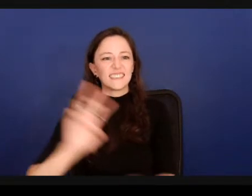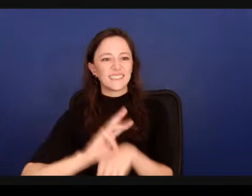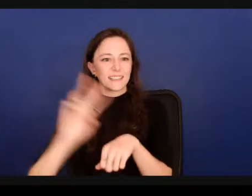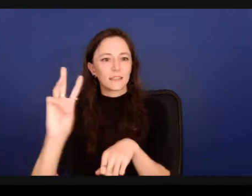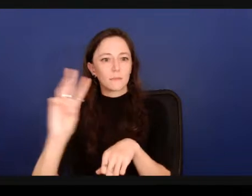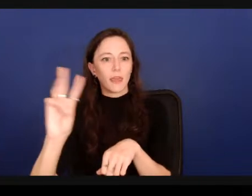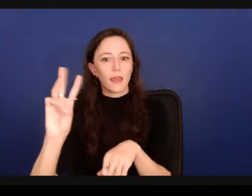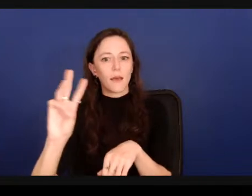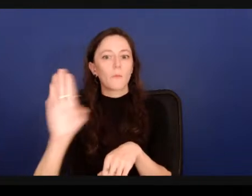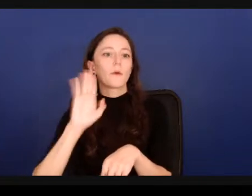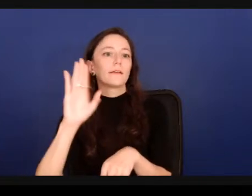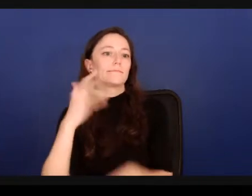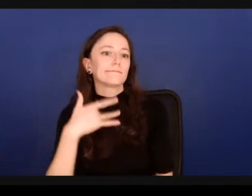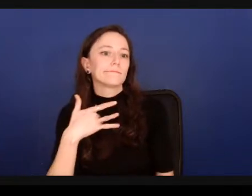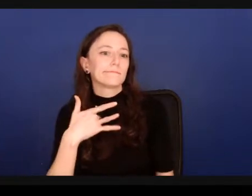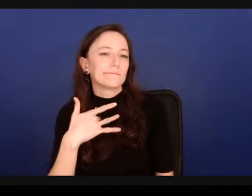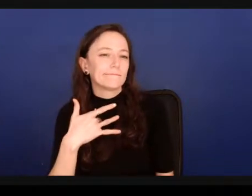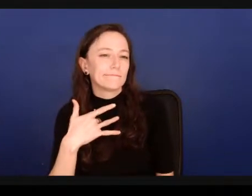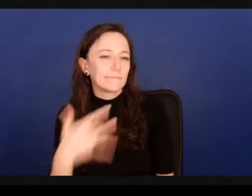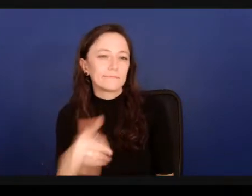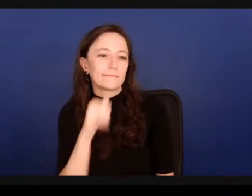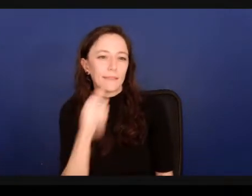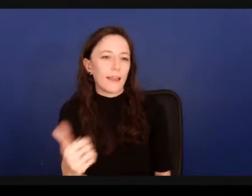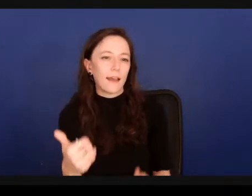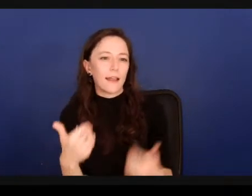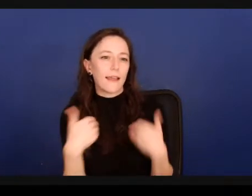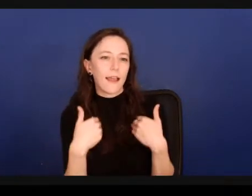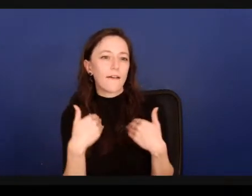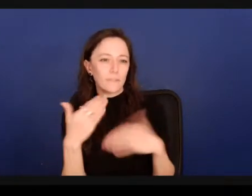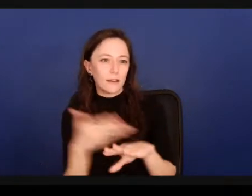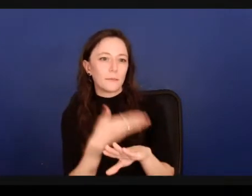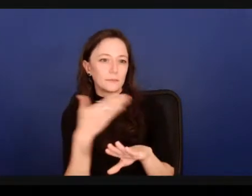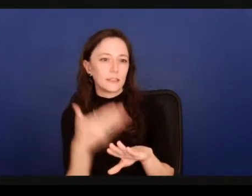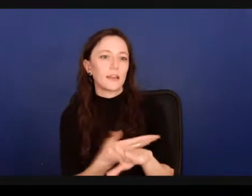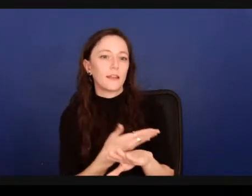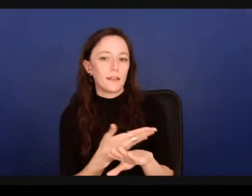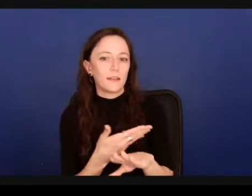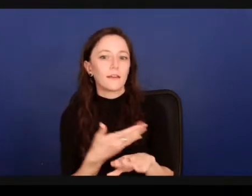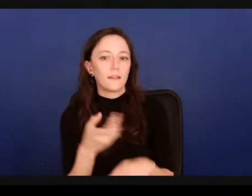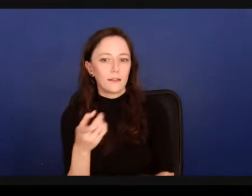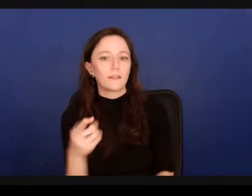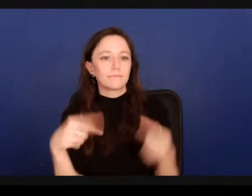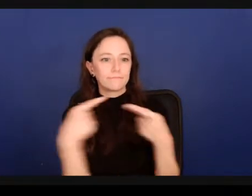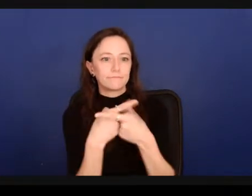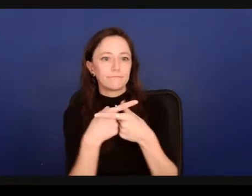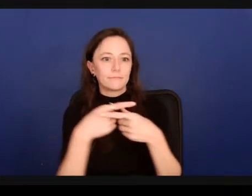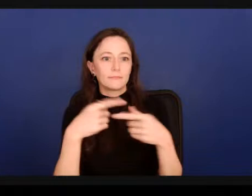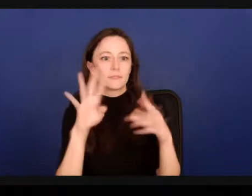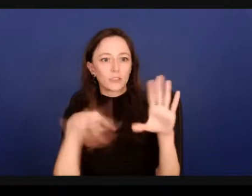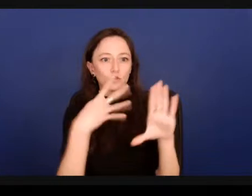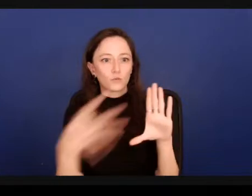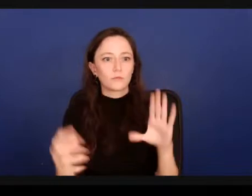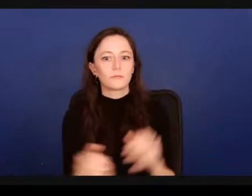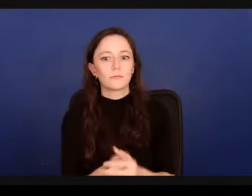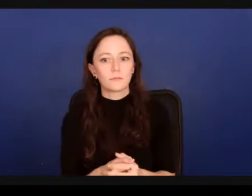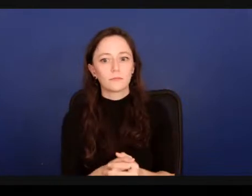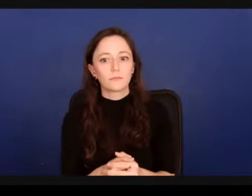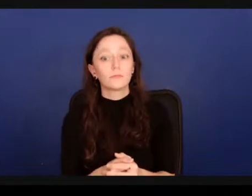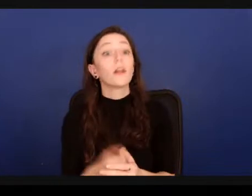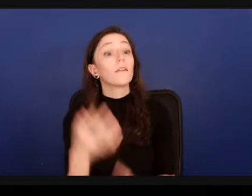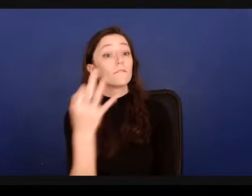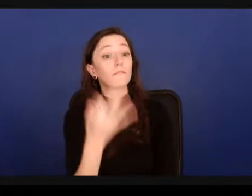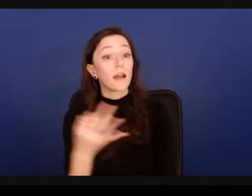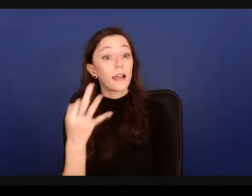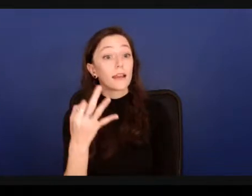day because of this, right? Unless something unusual is happening at the volcano. And then on that Friday, a fourth talk for the week down